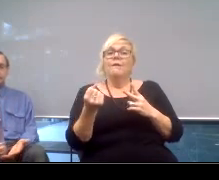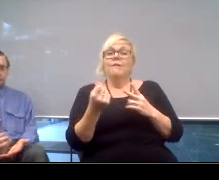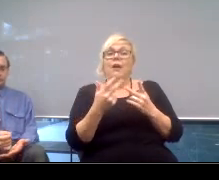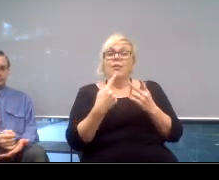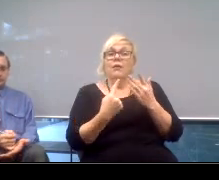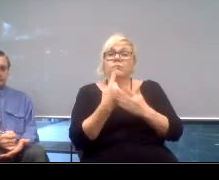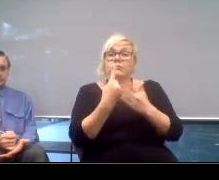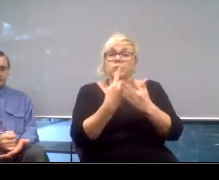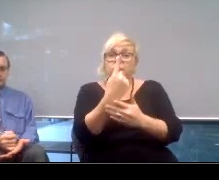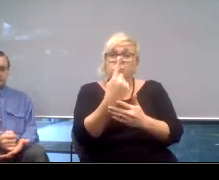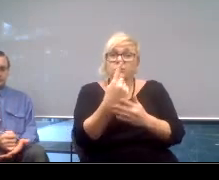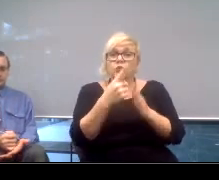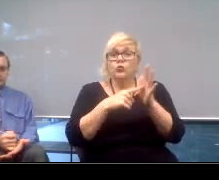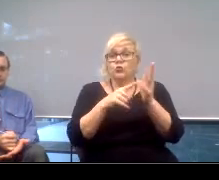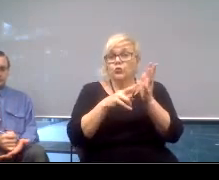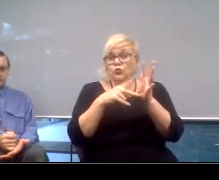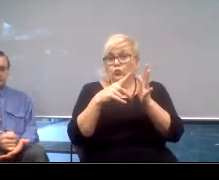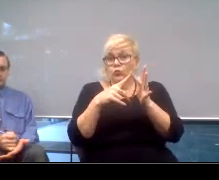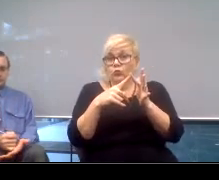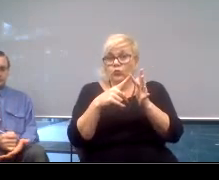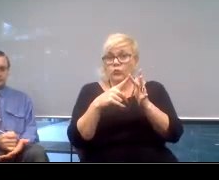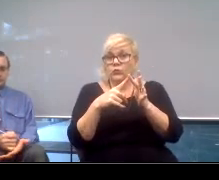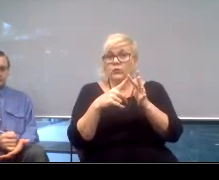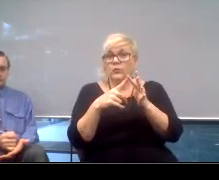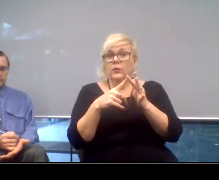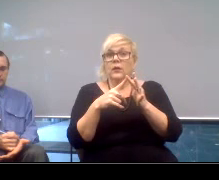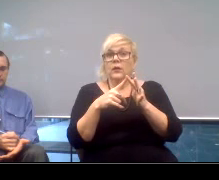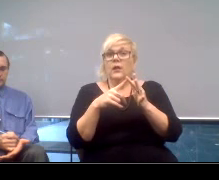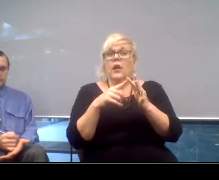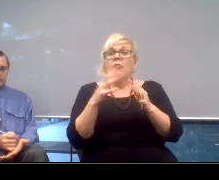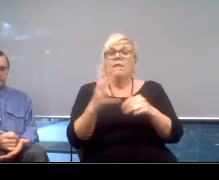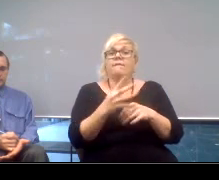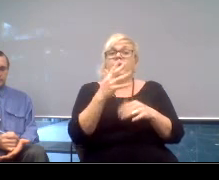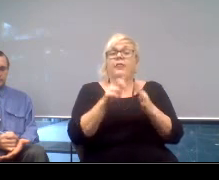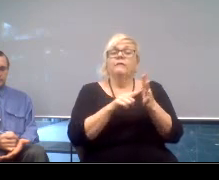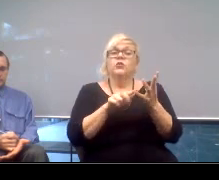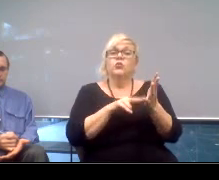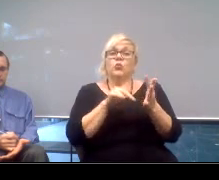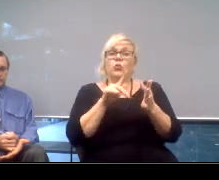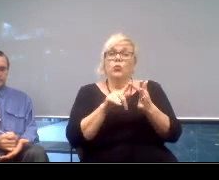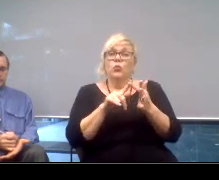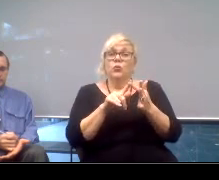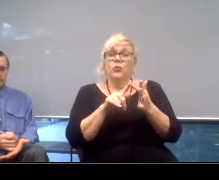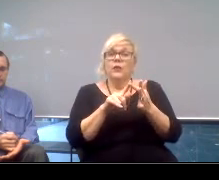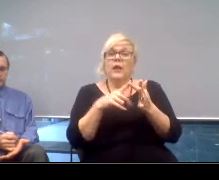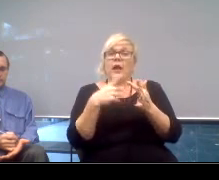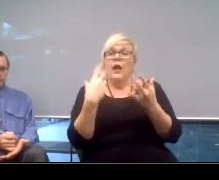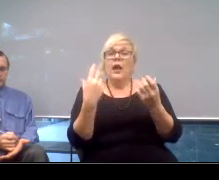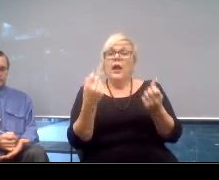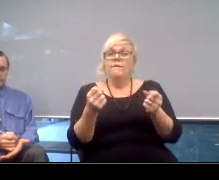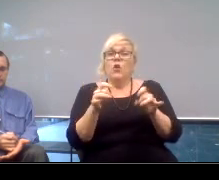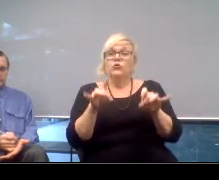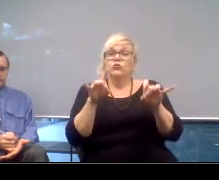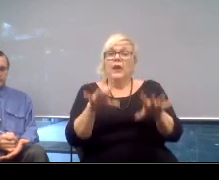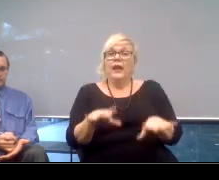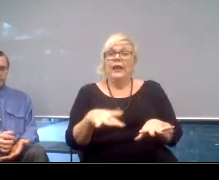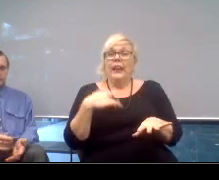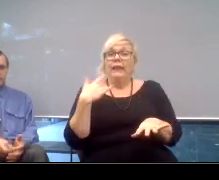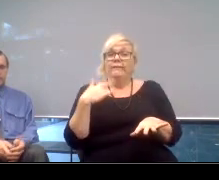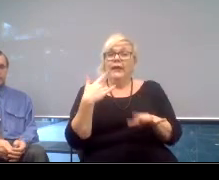events coming up in early June. These include on the 5th of June co-hosting with the